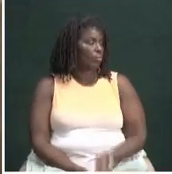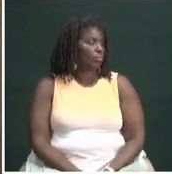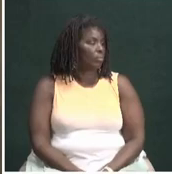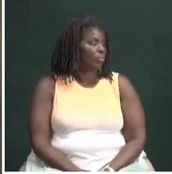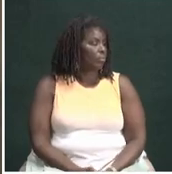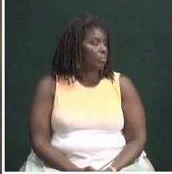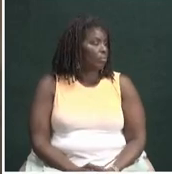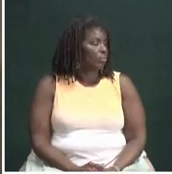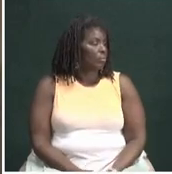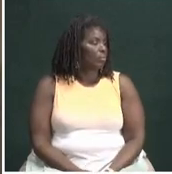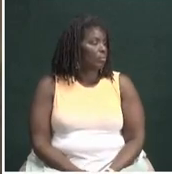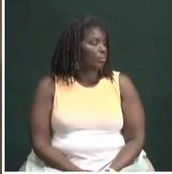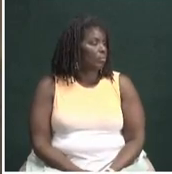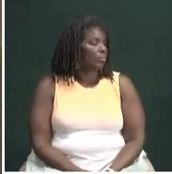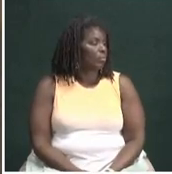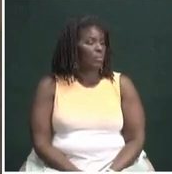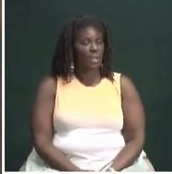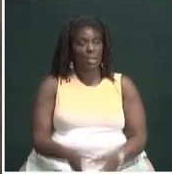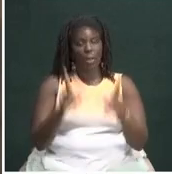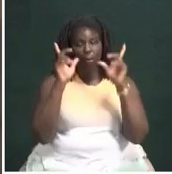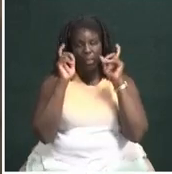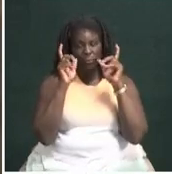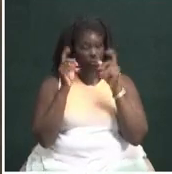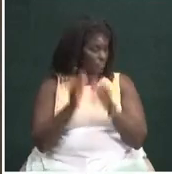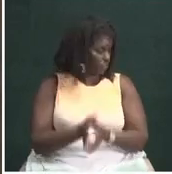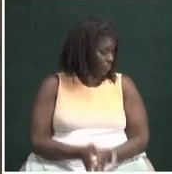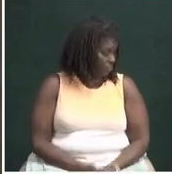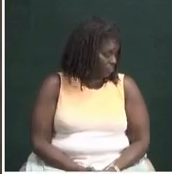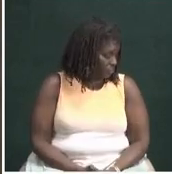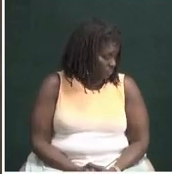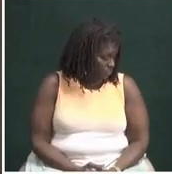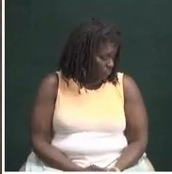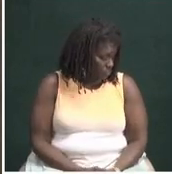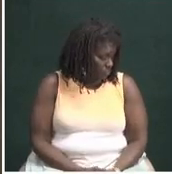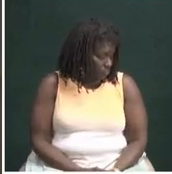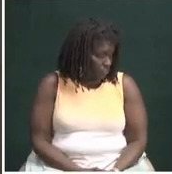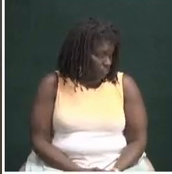Oh, sorry, we have to take a picture. You get in the middle.